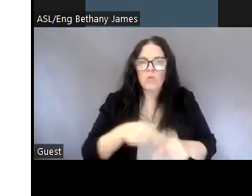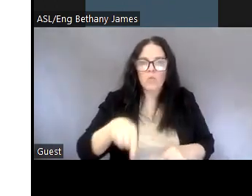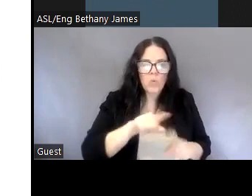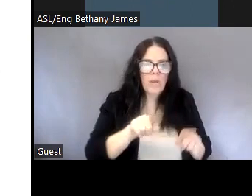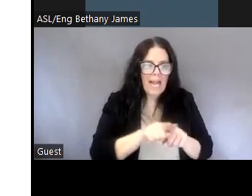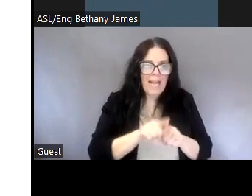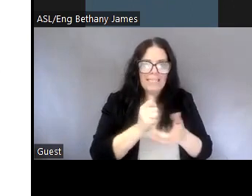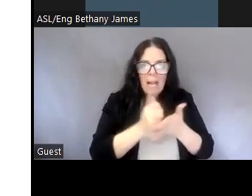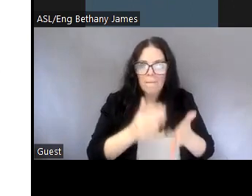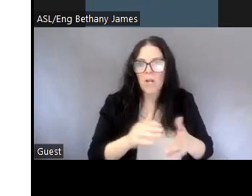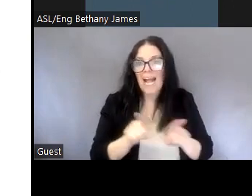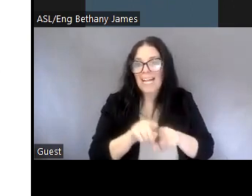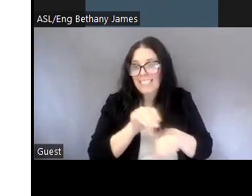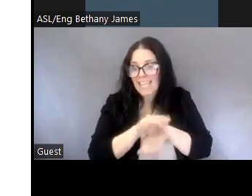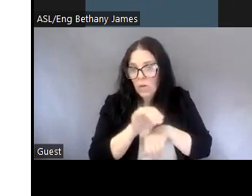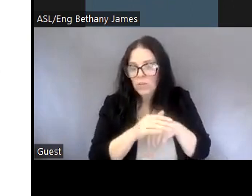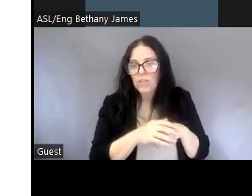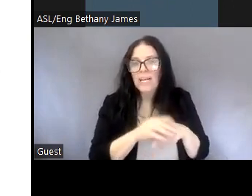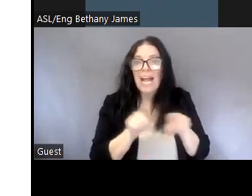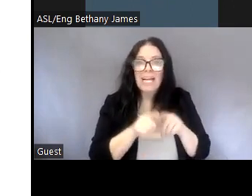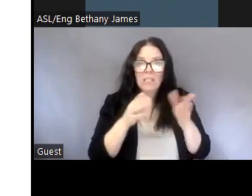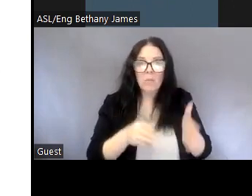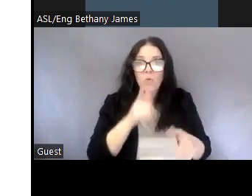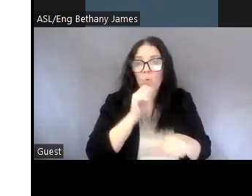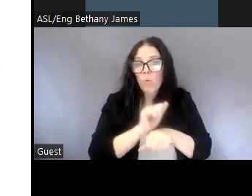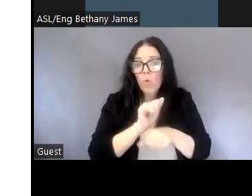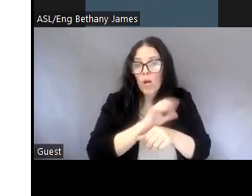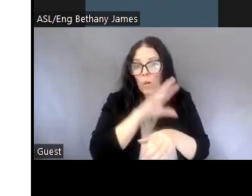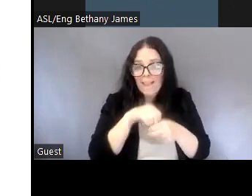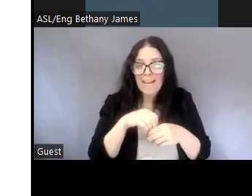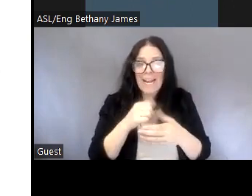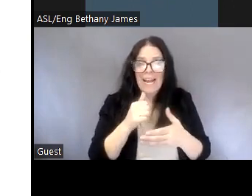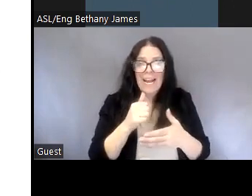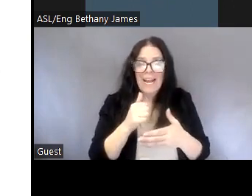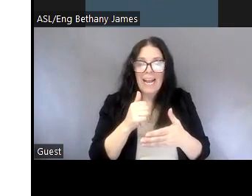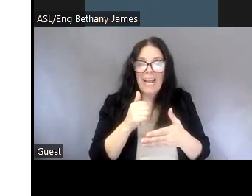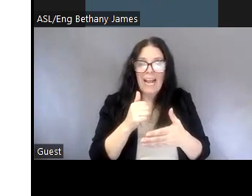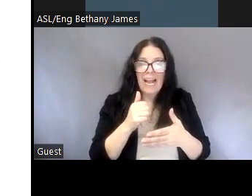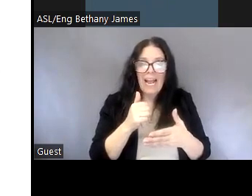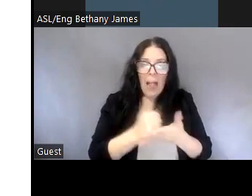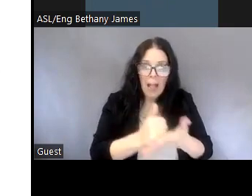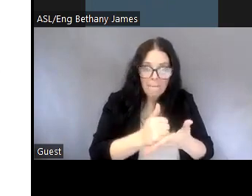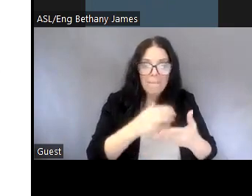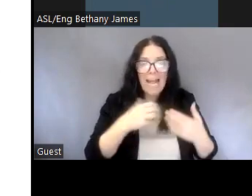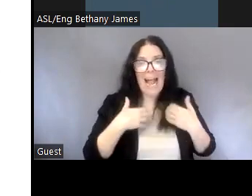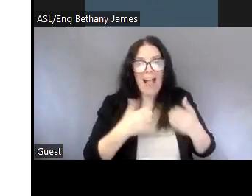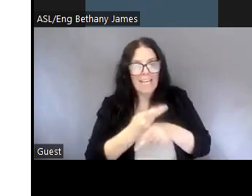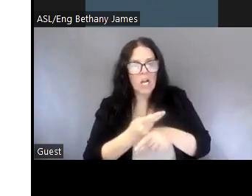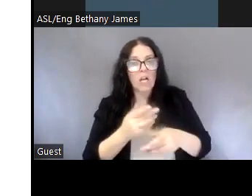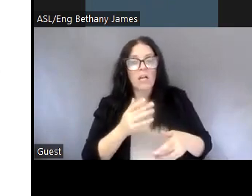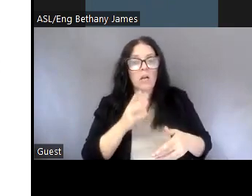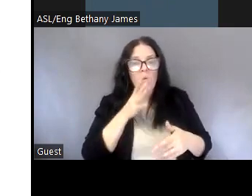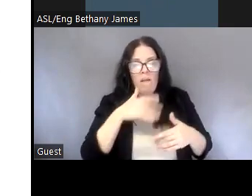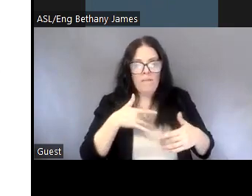helper, as a counselor, as a person working within the healthcare field, not doing well. And so that